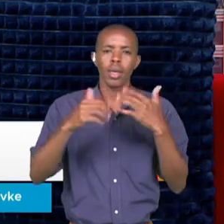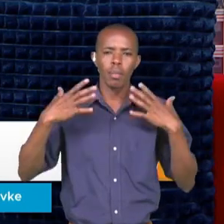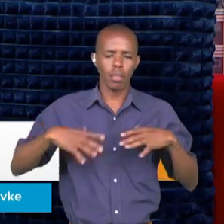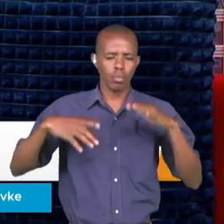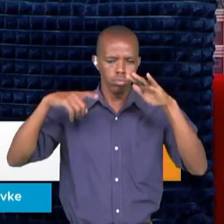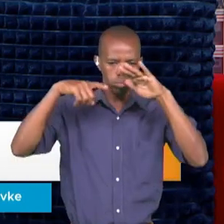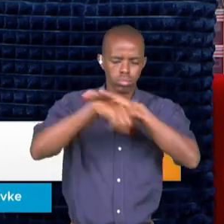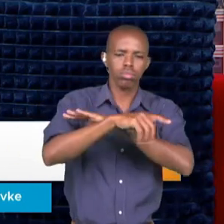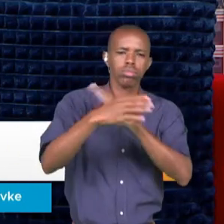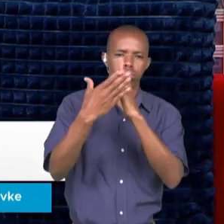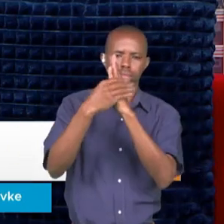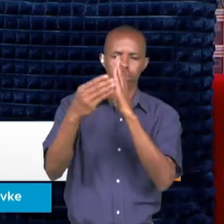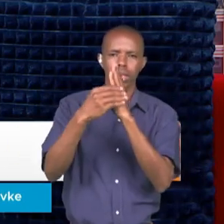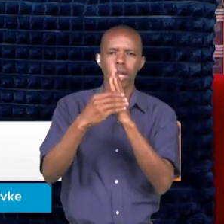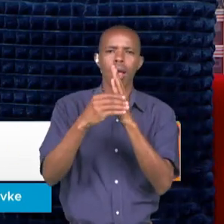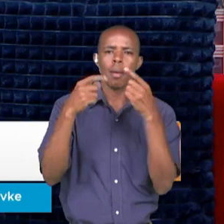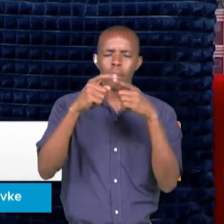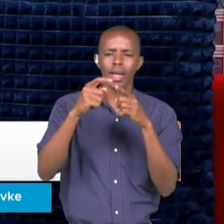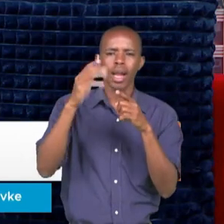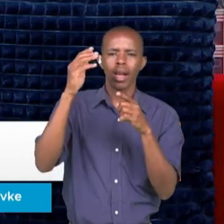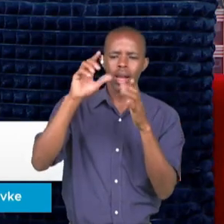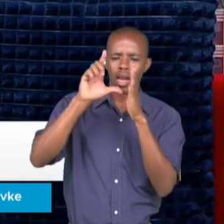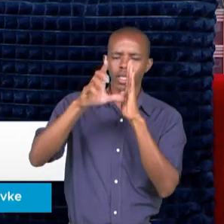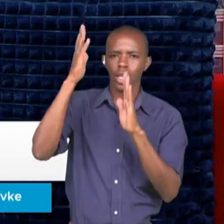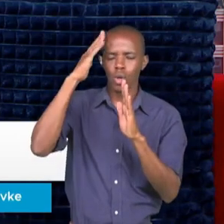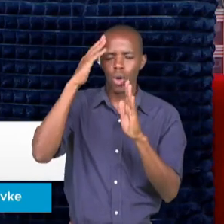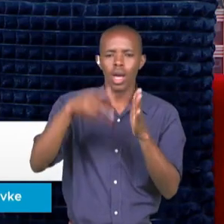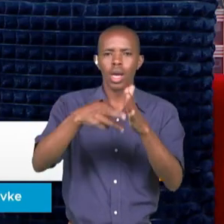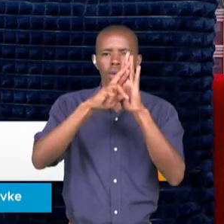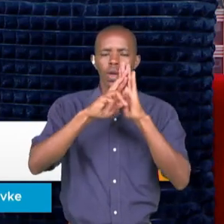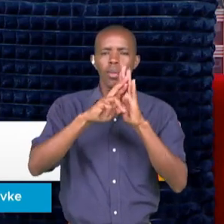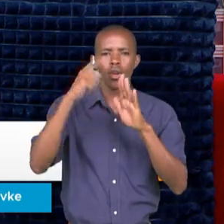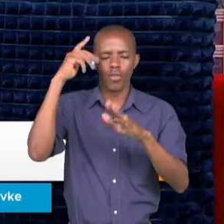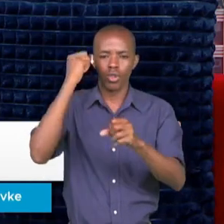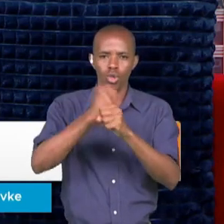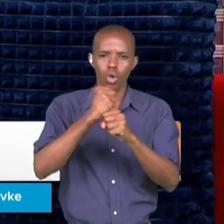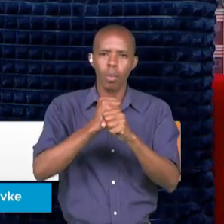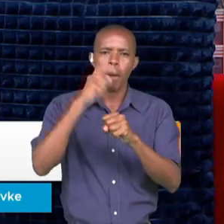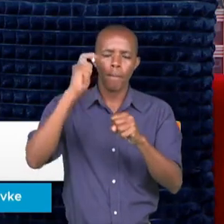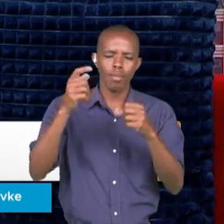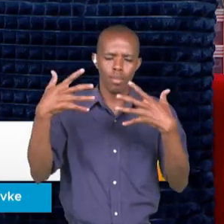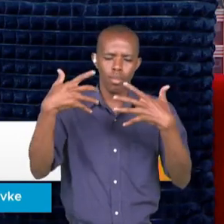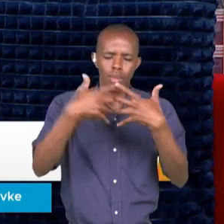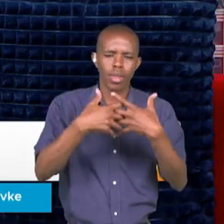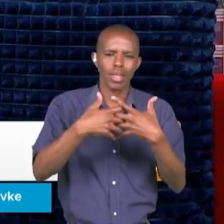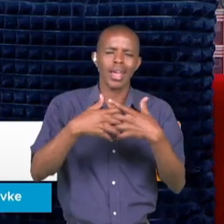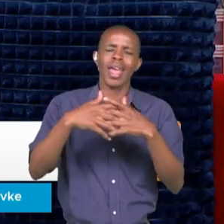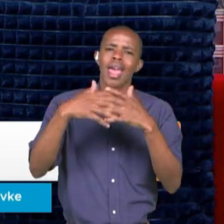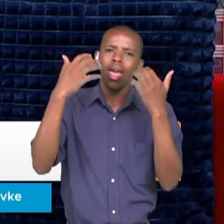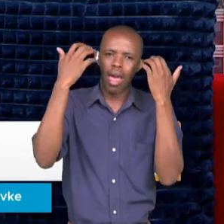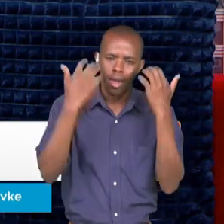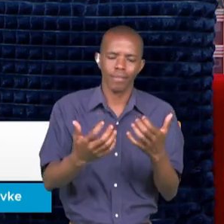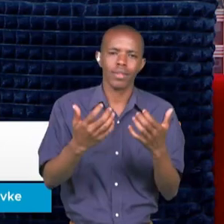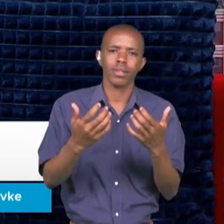then realize later that the requirements of the job are too much for them. Okay. So if they can get